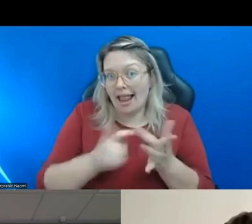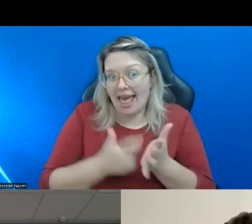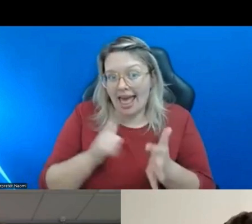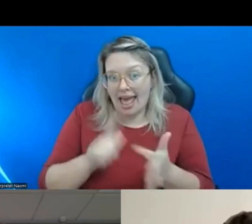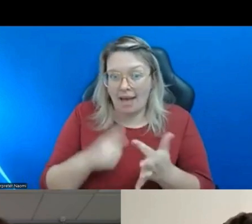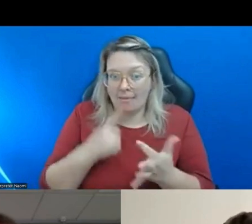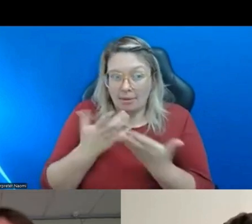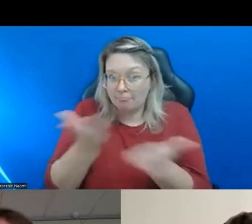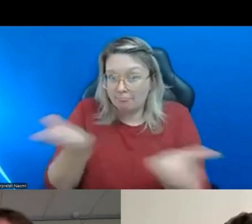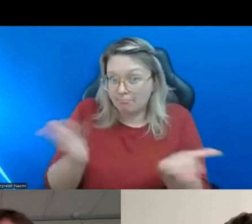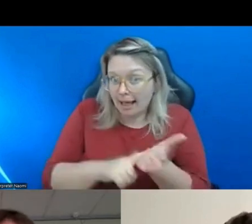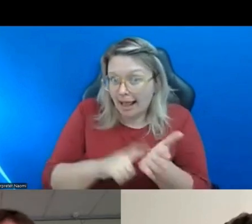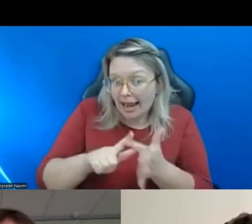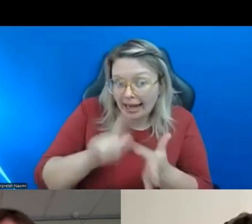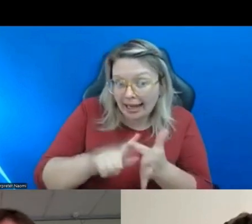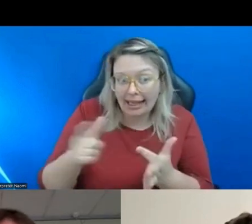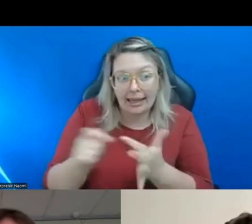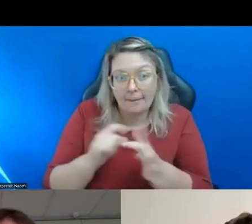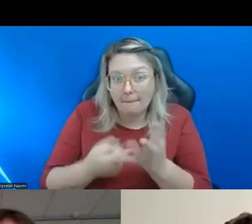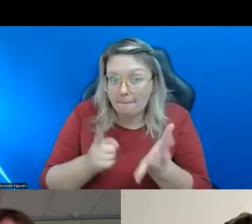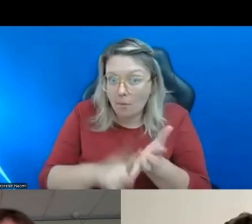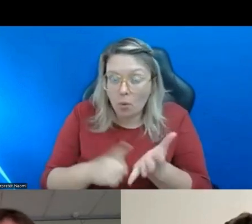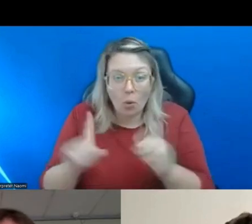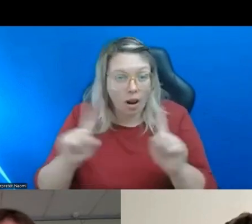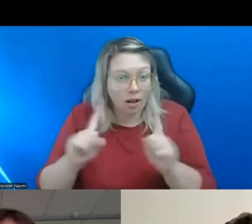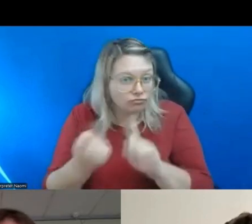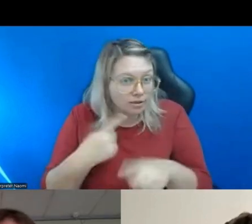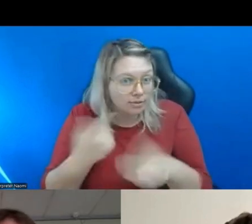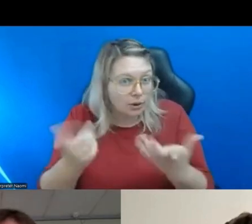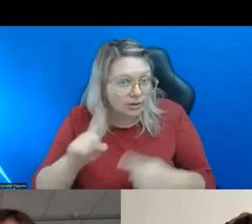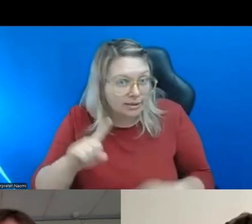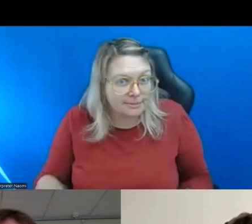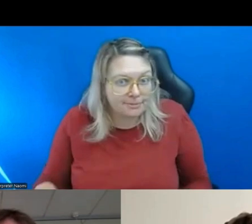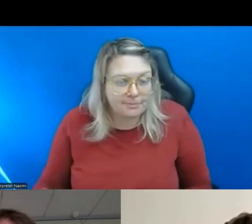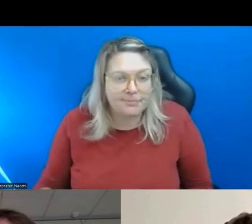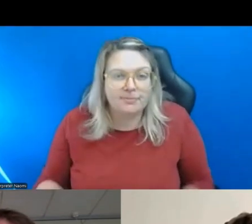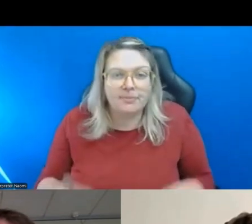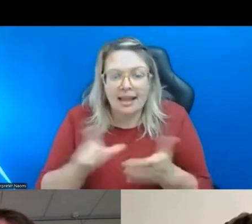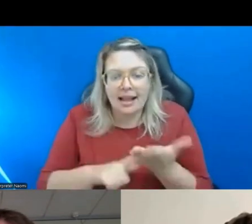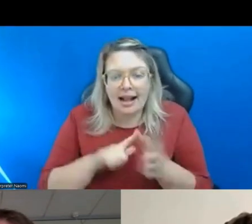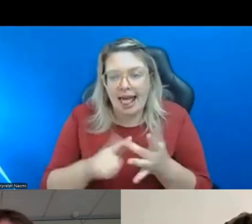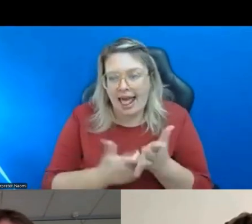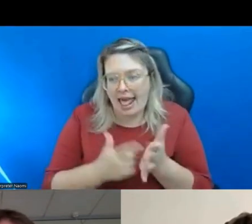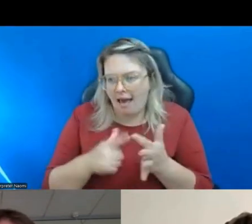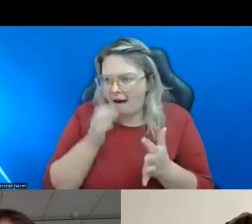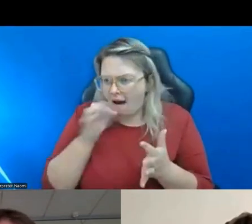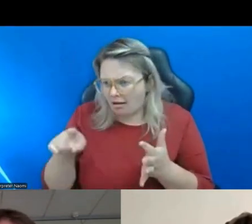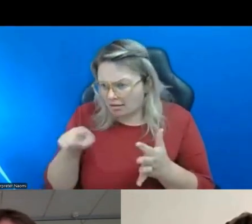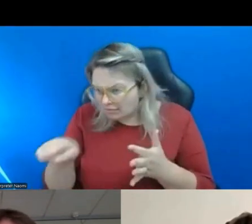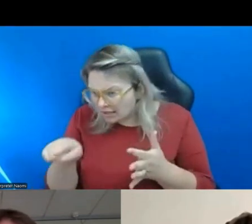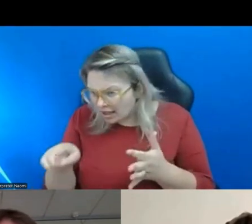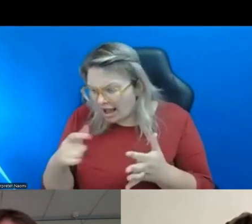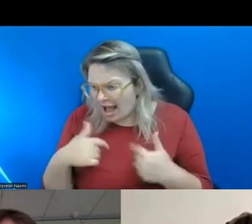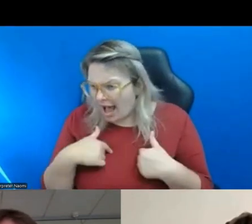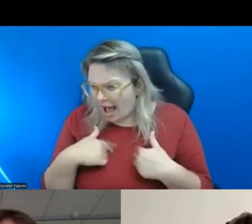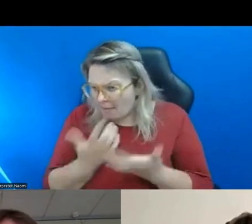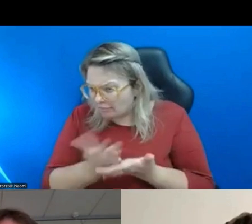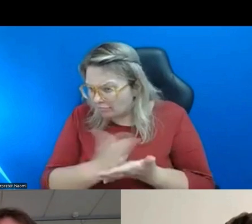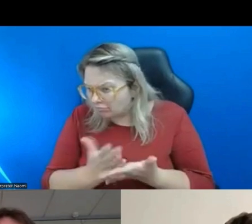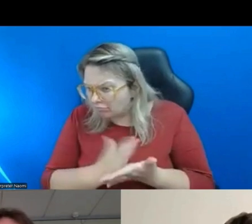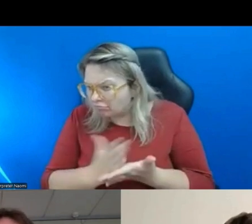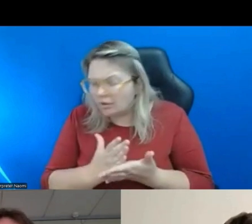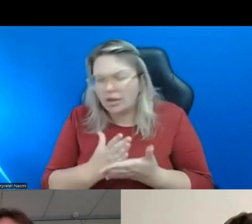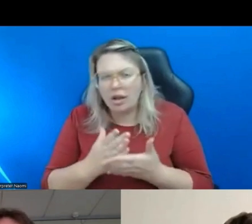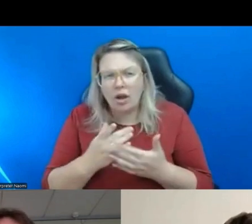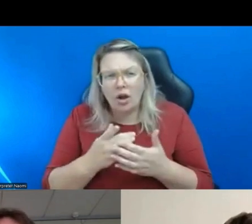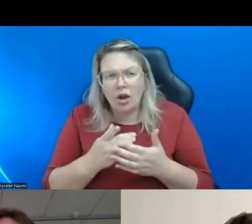open to you for a response. Claire asks, really keen to understand where the